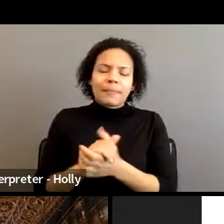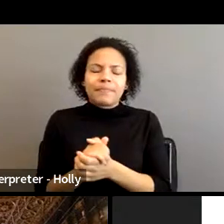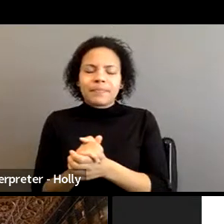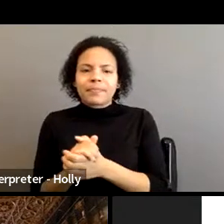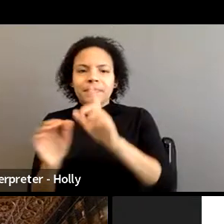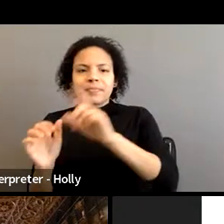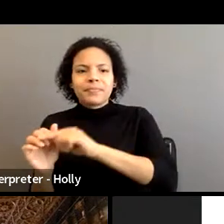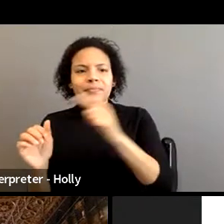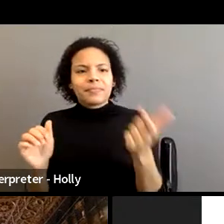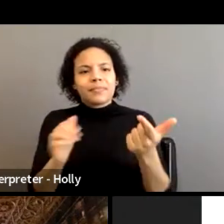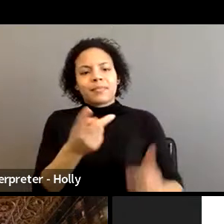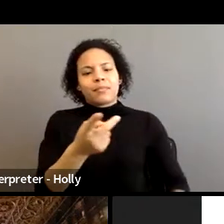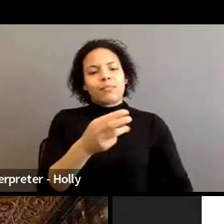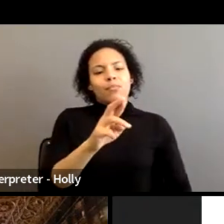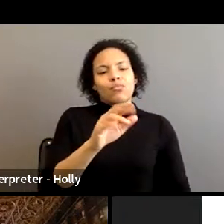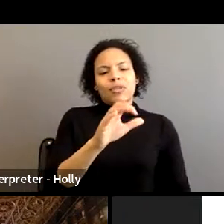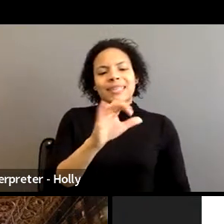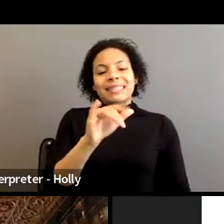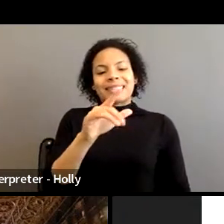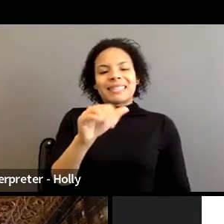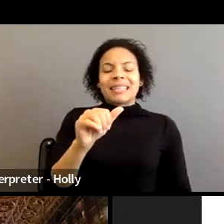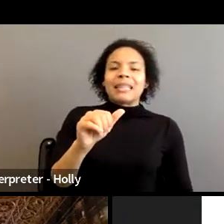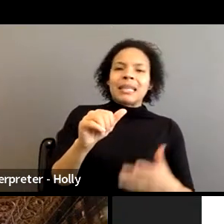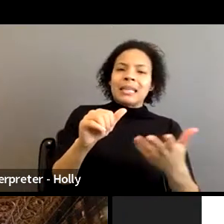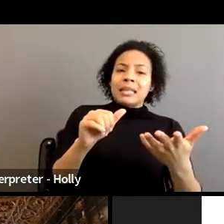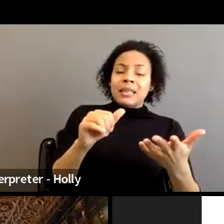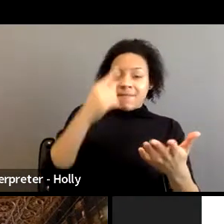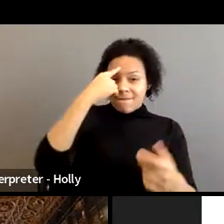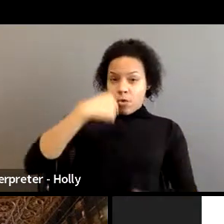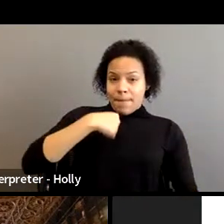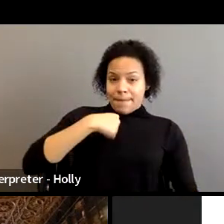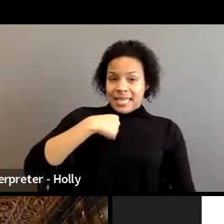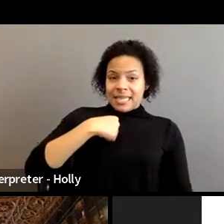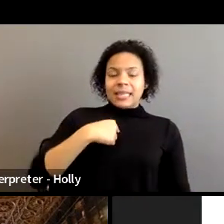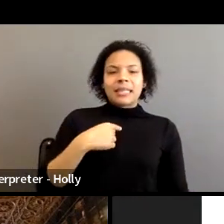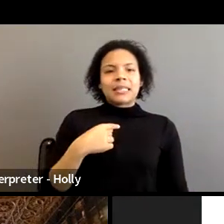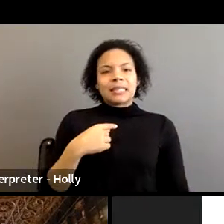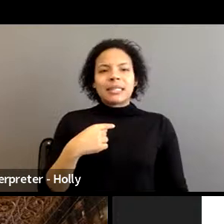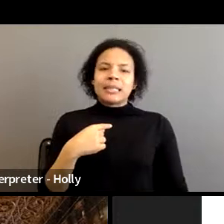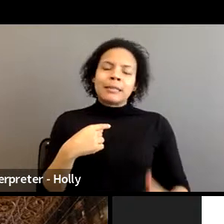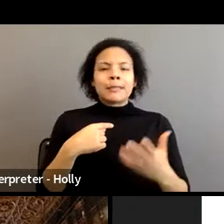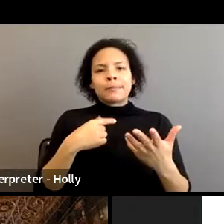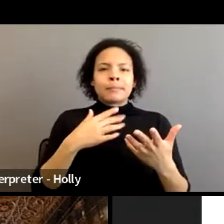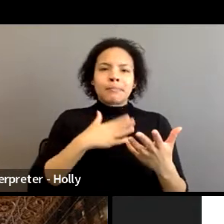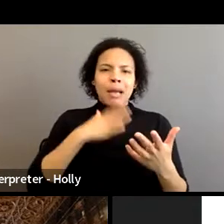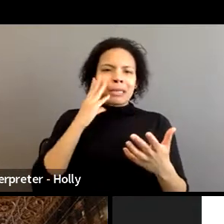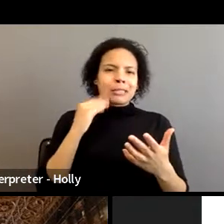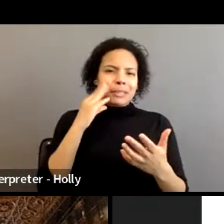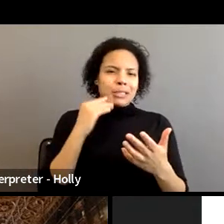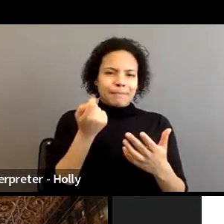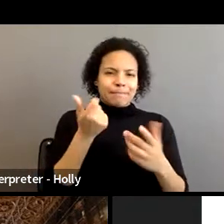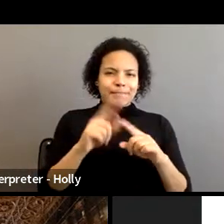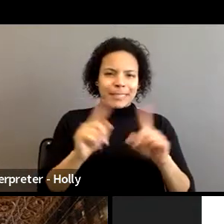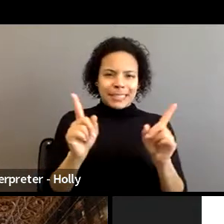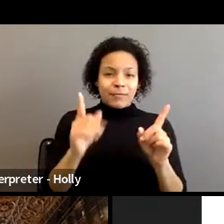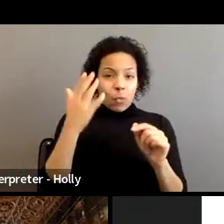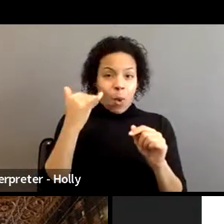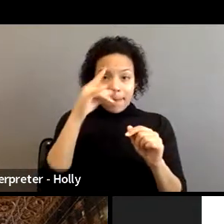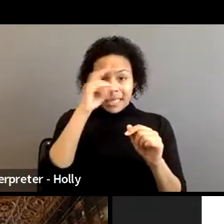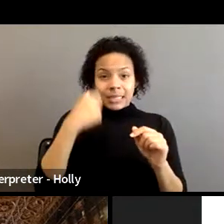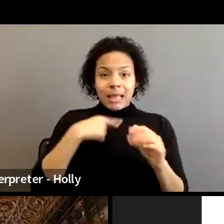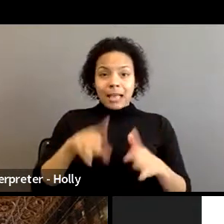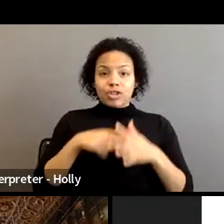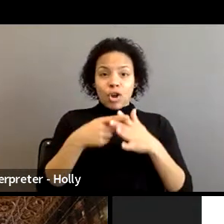would say it's slightly different since I come from the 2-year system, as well as like a commuter college. So